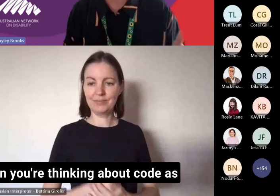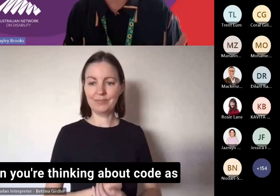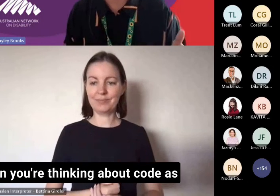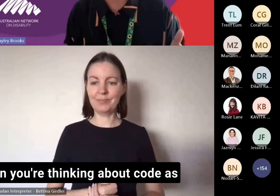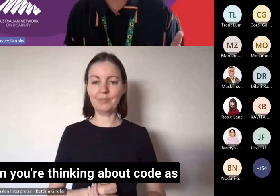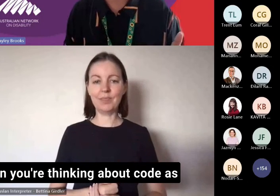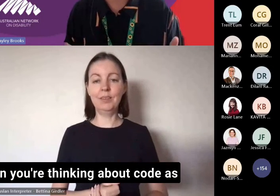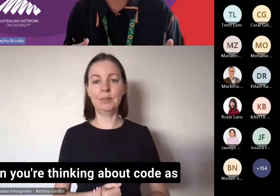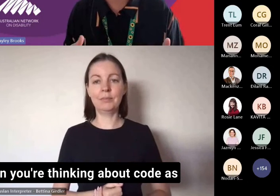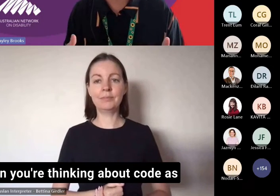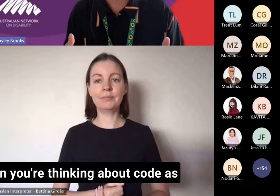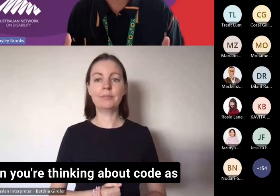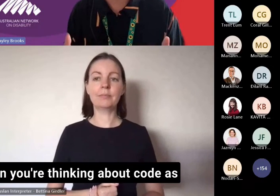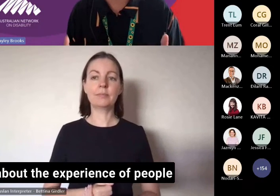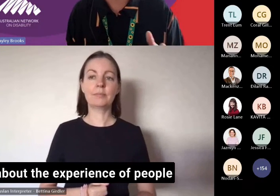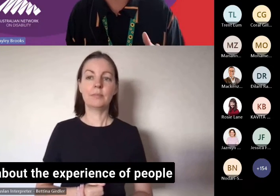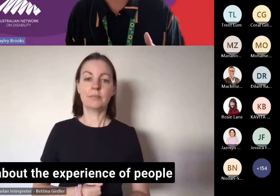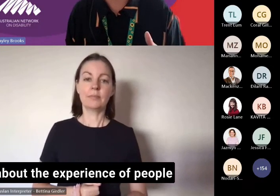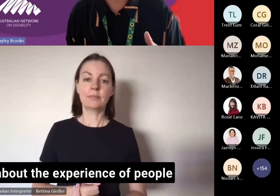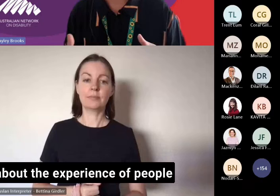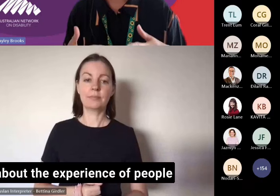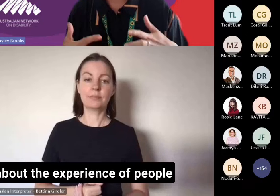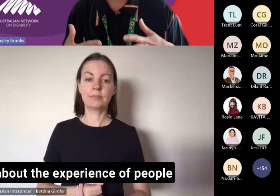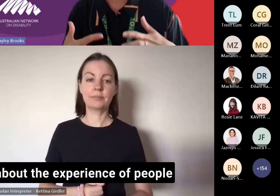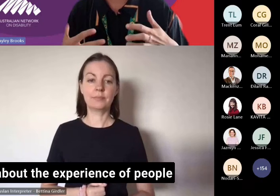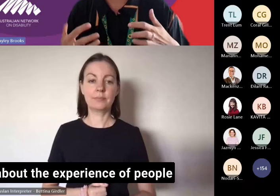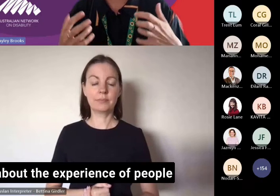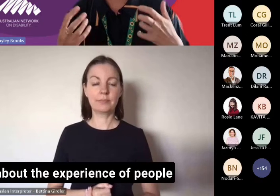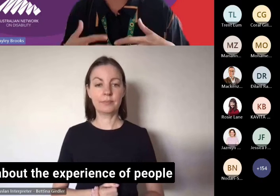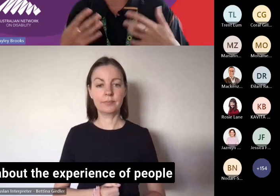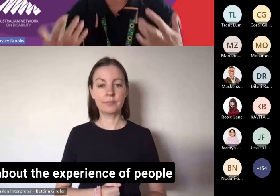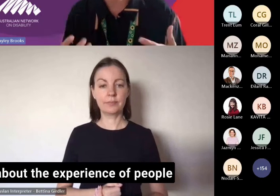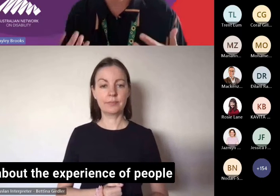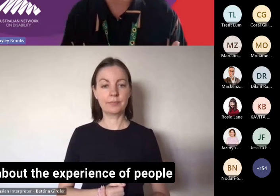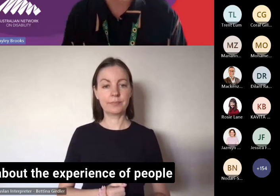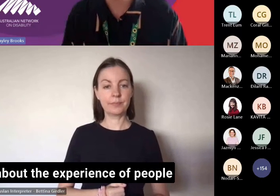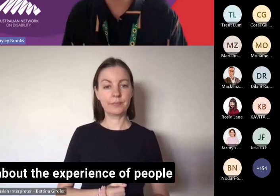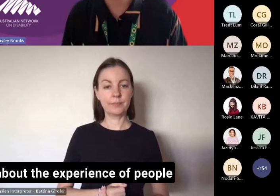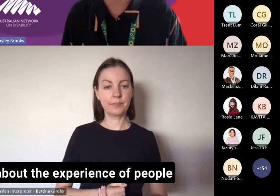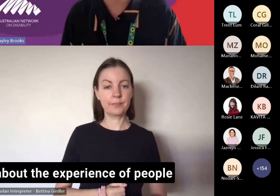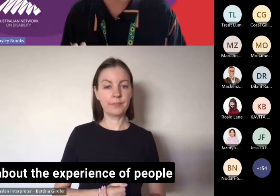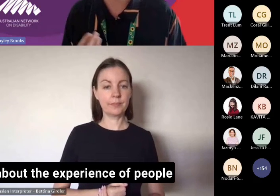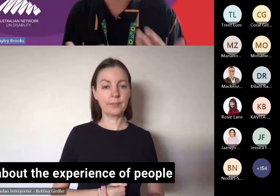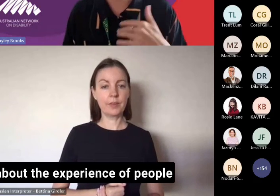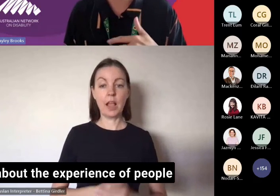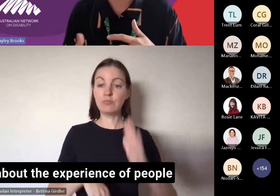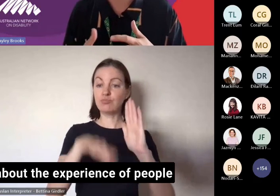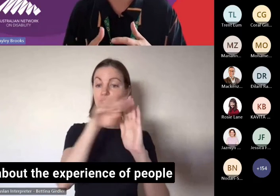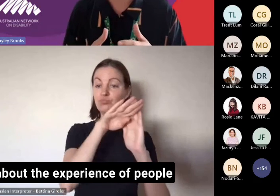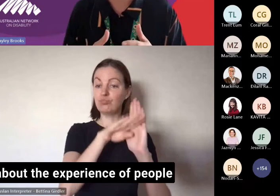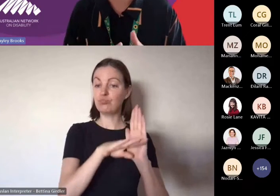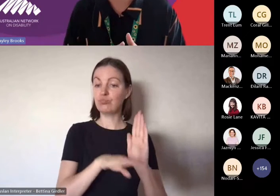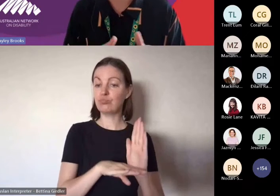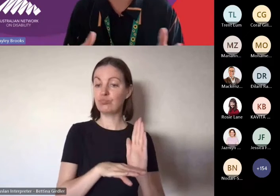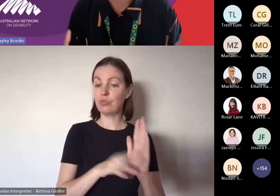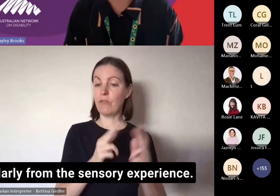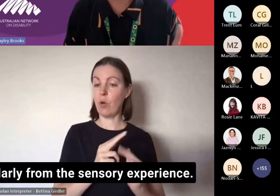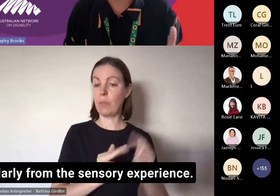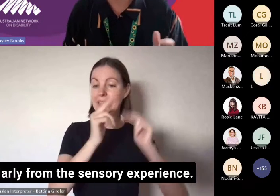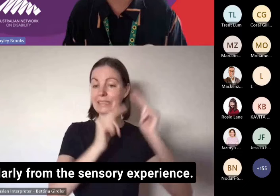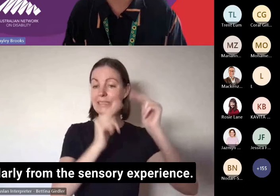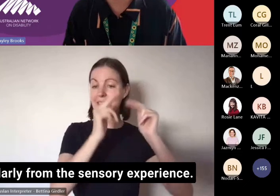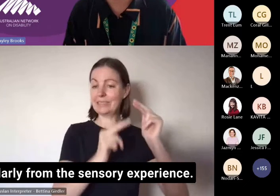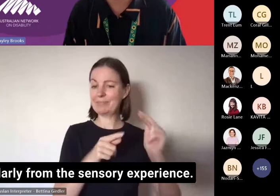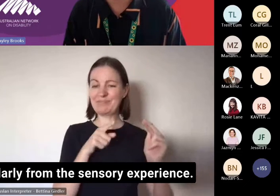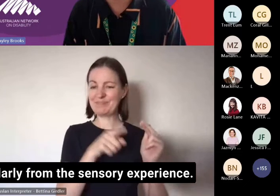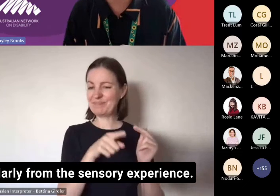you're thinking about code as well, it doesn't think about the experience of people